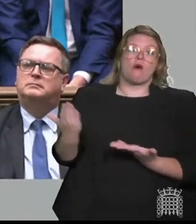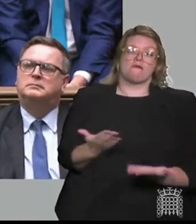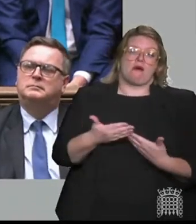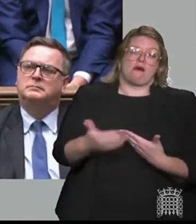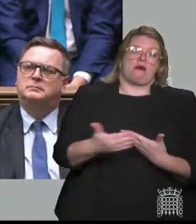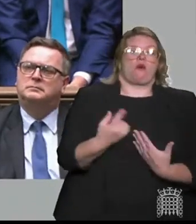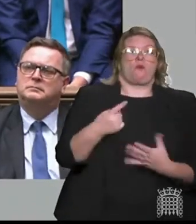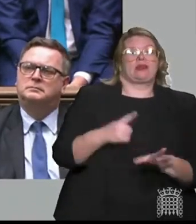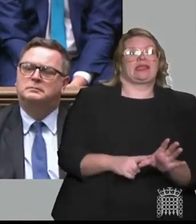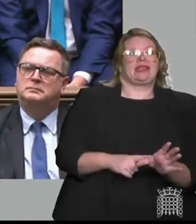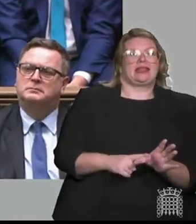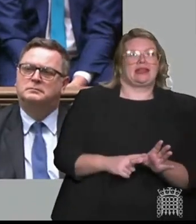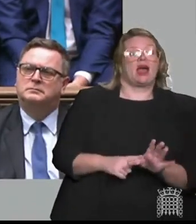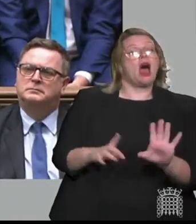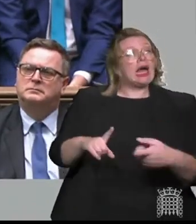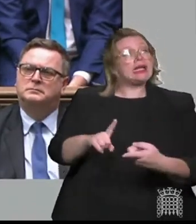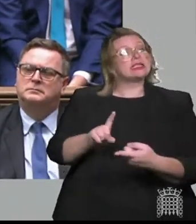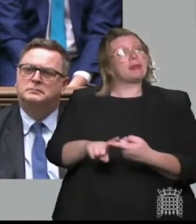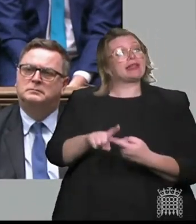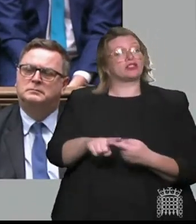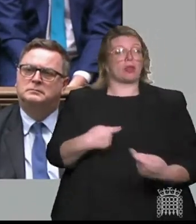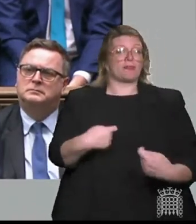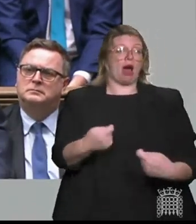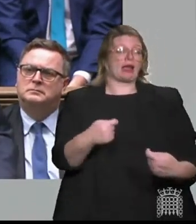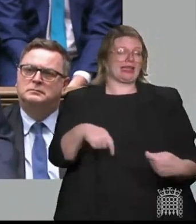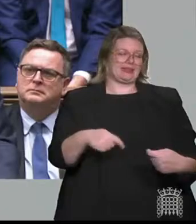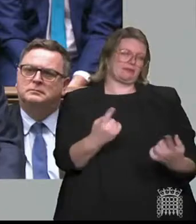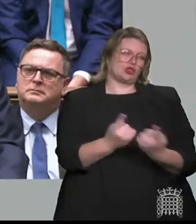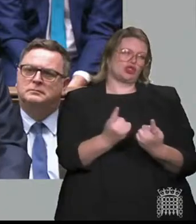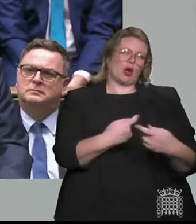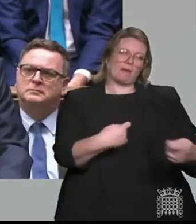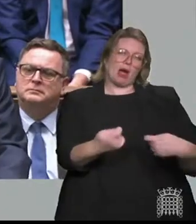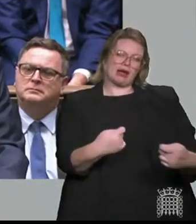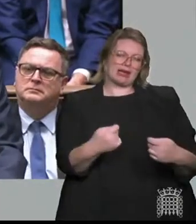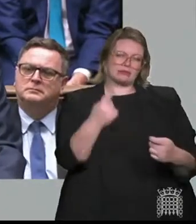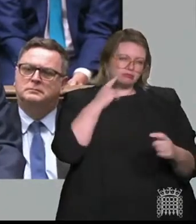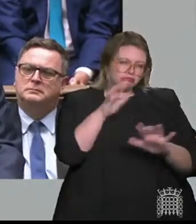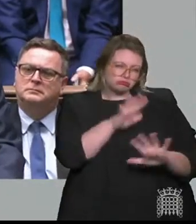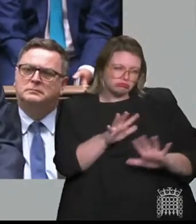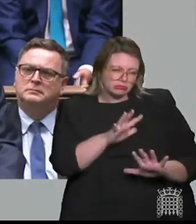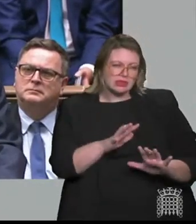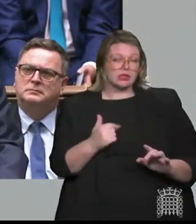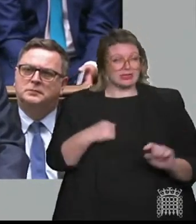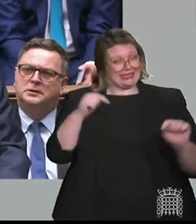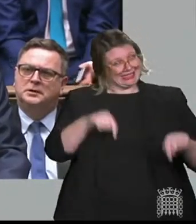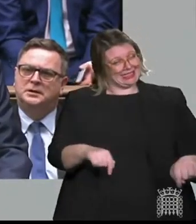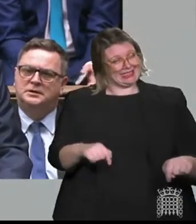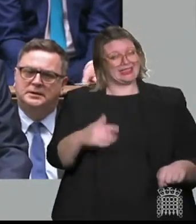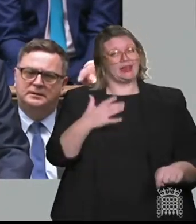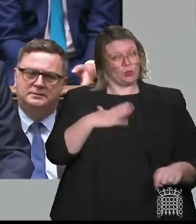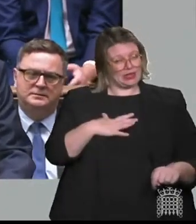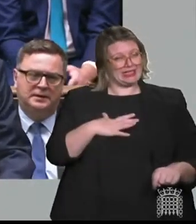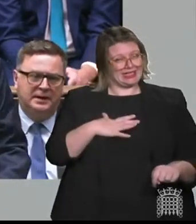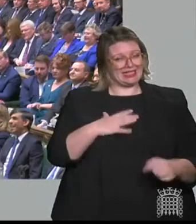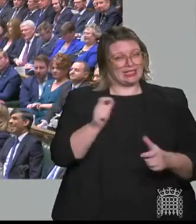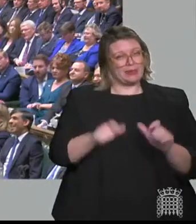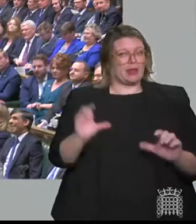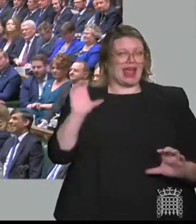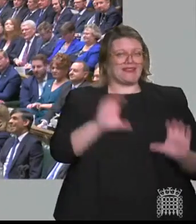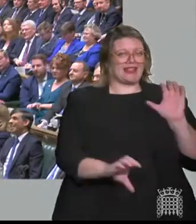months, subject to market conditions and achieving value for money. It's time to get Sid investing again.